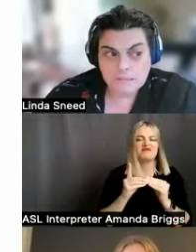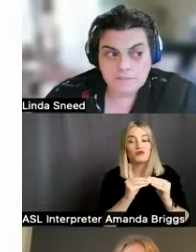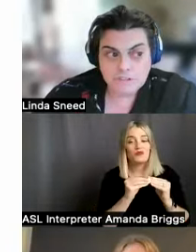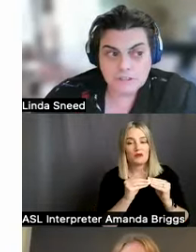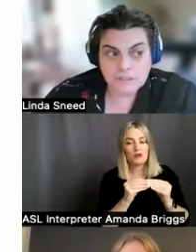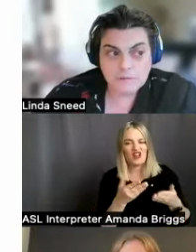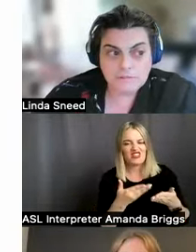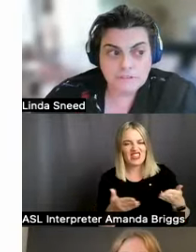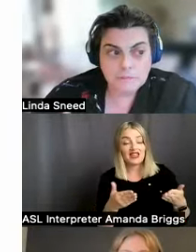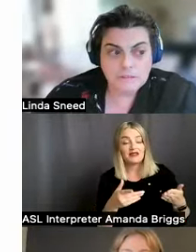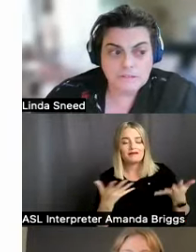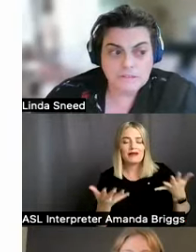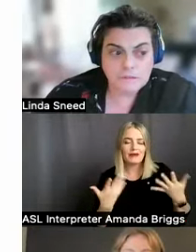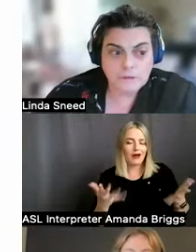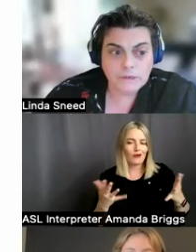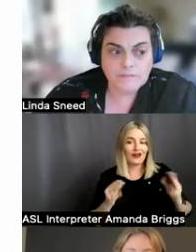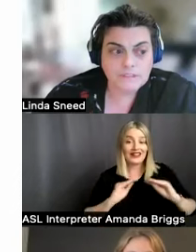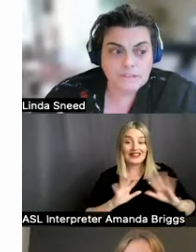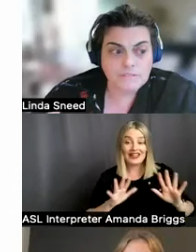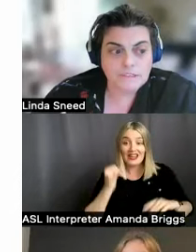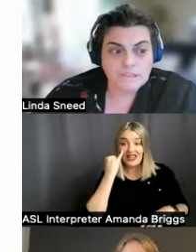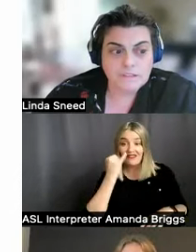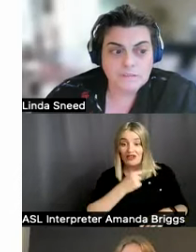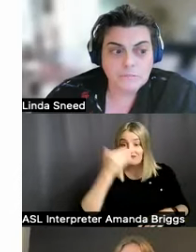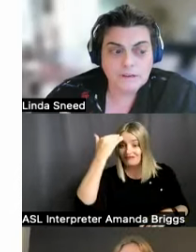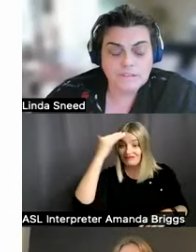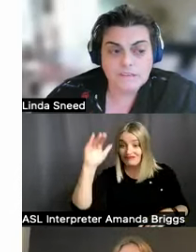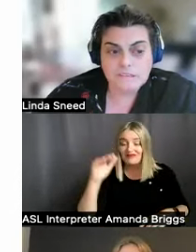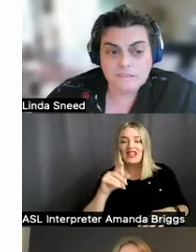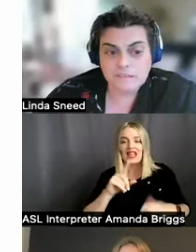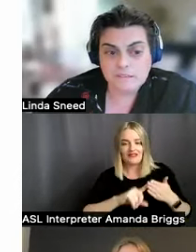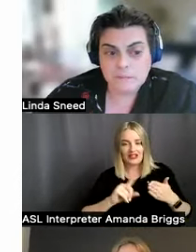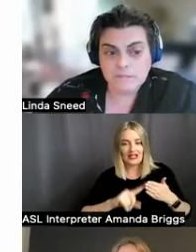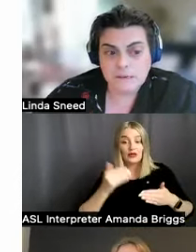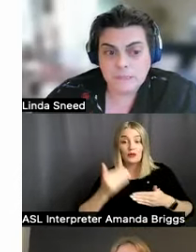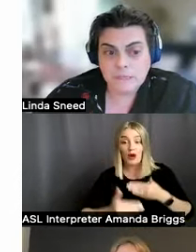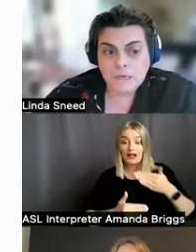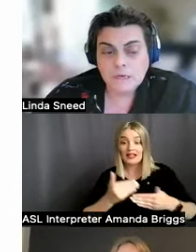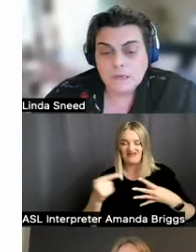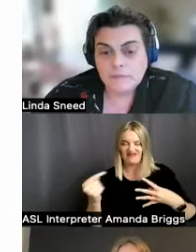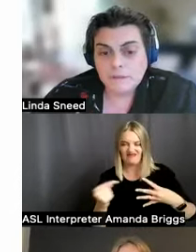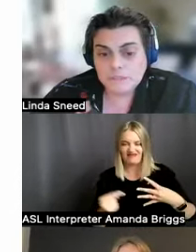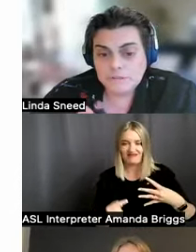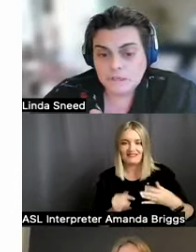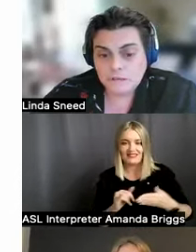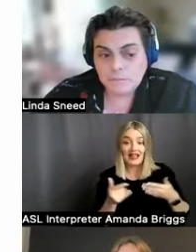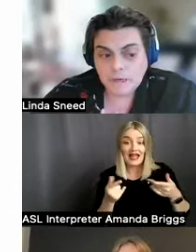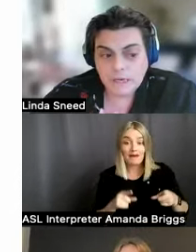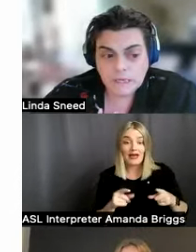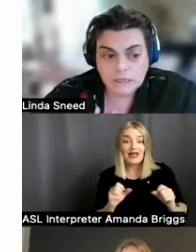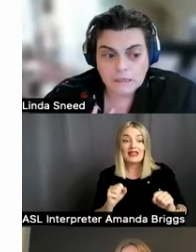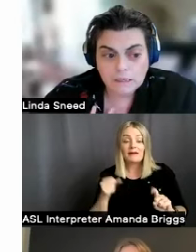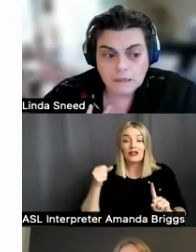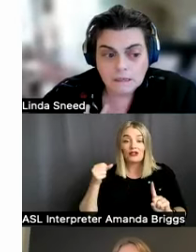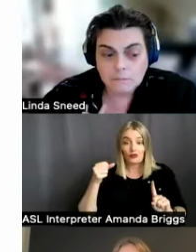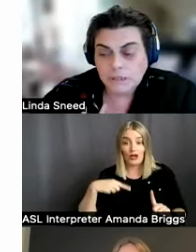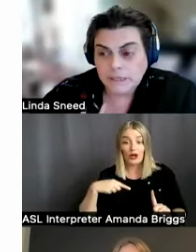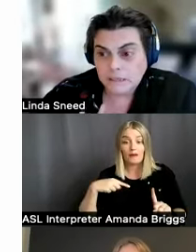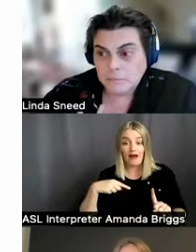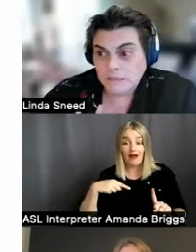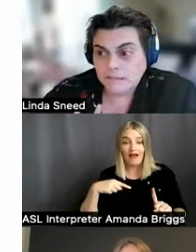have been made sufficiently clear, but for anybody who's unaware of these investigation processes that sometimes happen, they can be triggered by